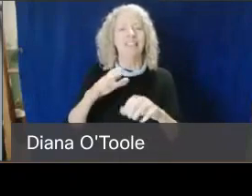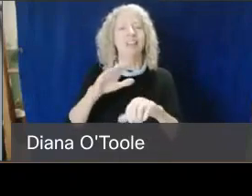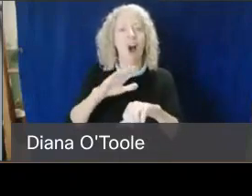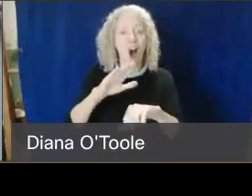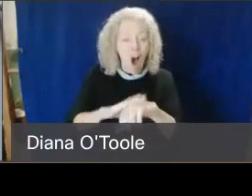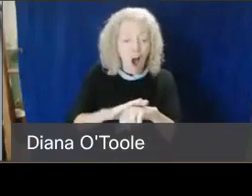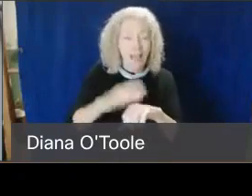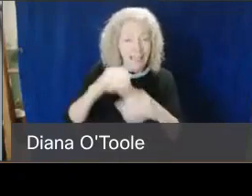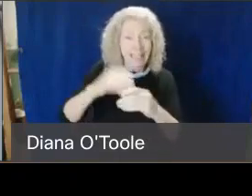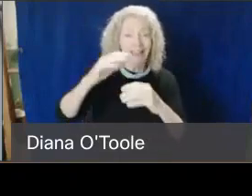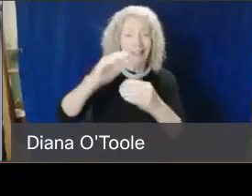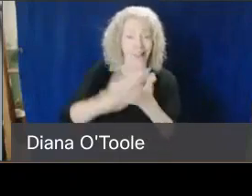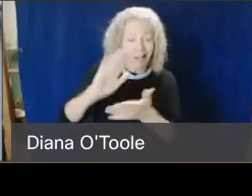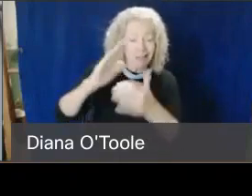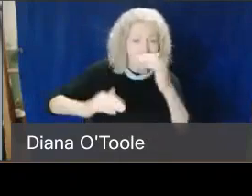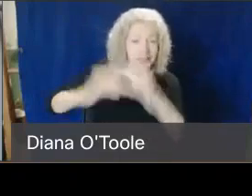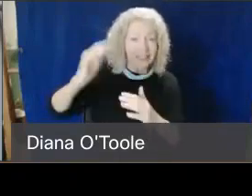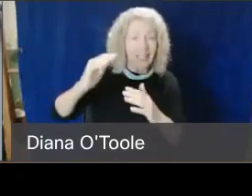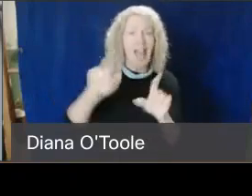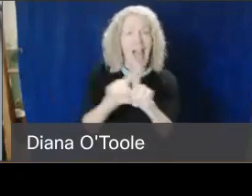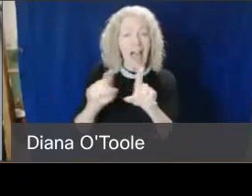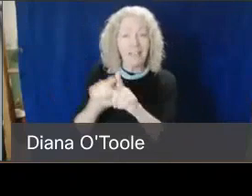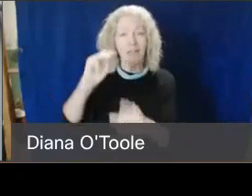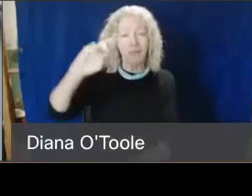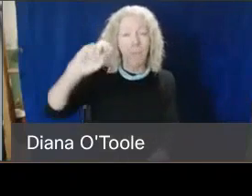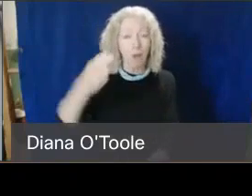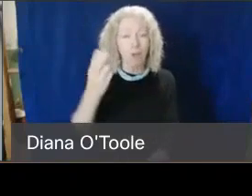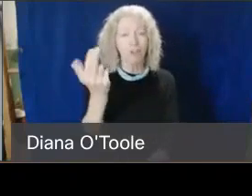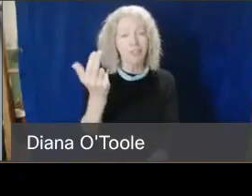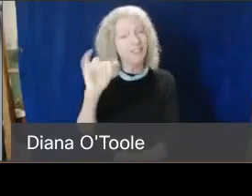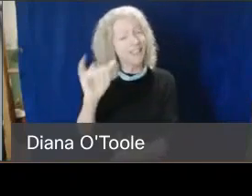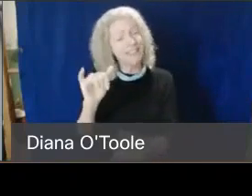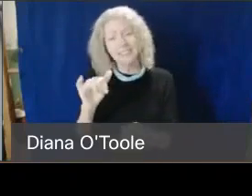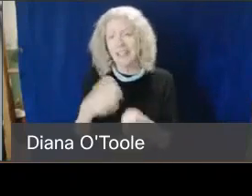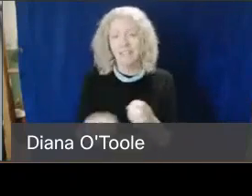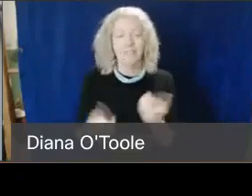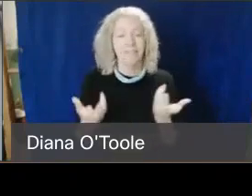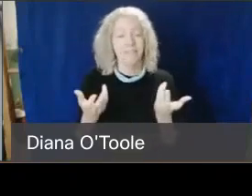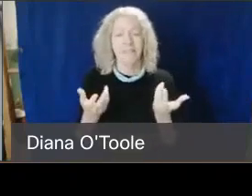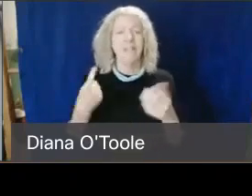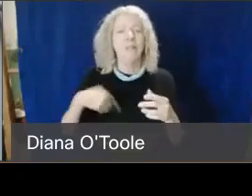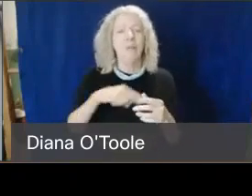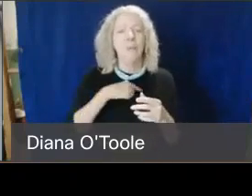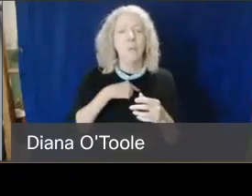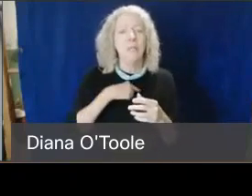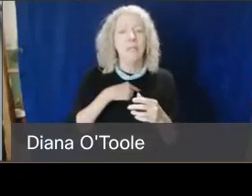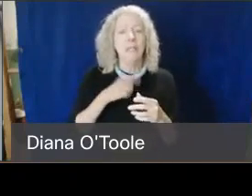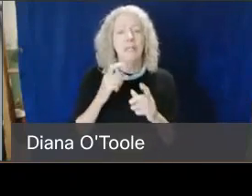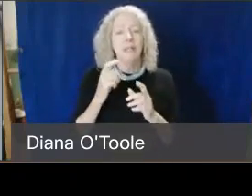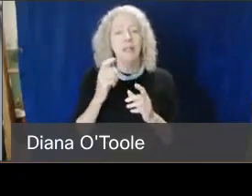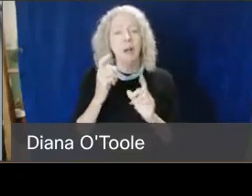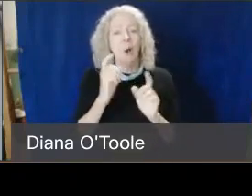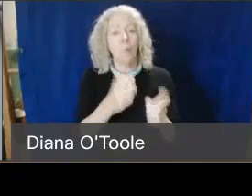got a lot of money available here. Emergency grants for students. We awarded $51,000